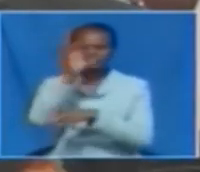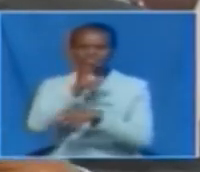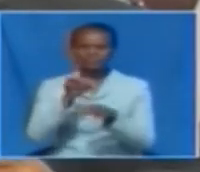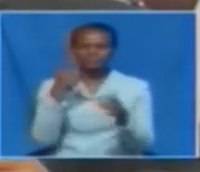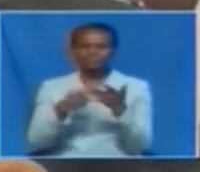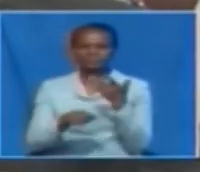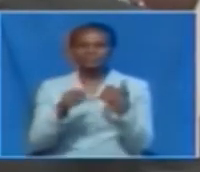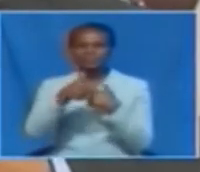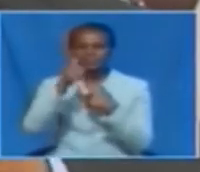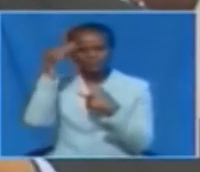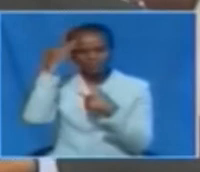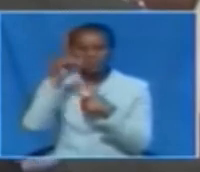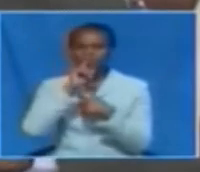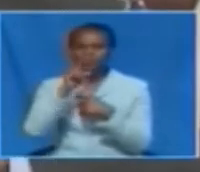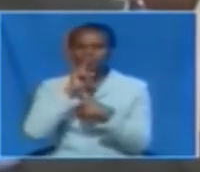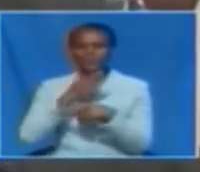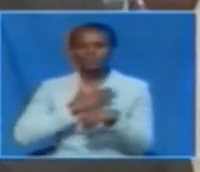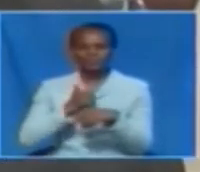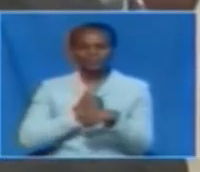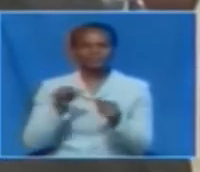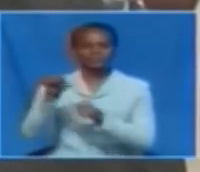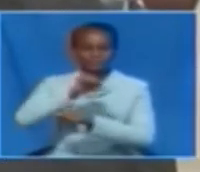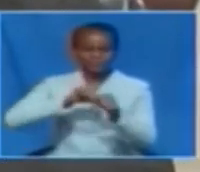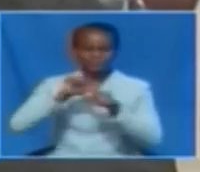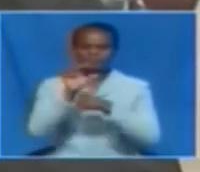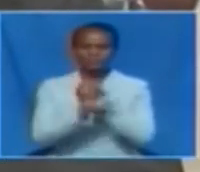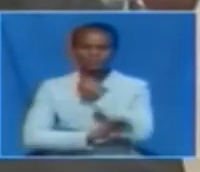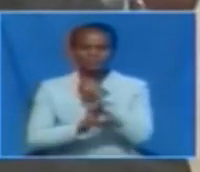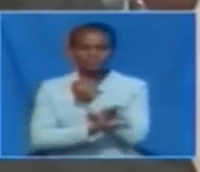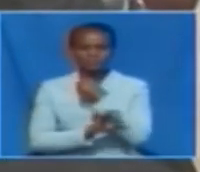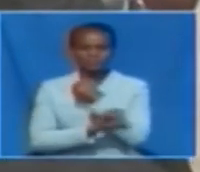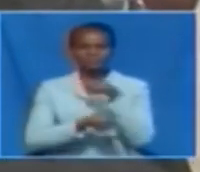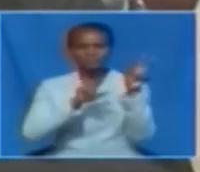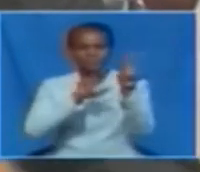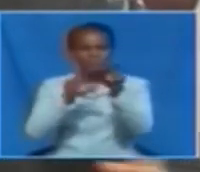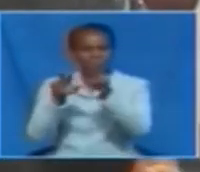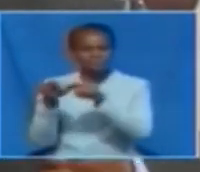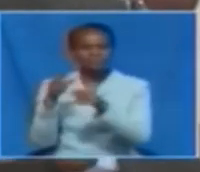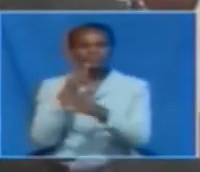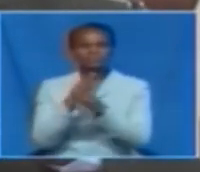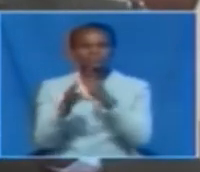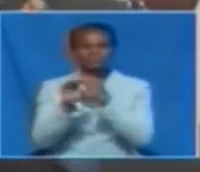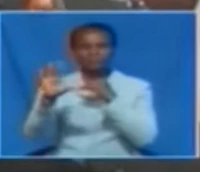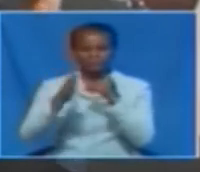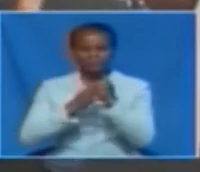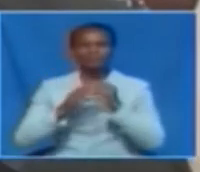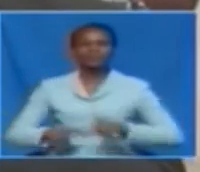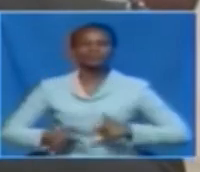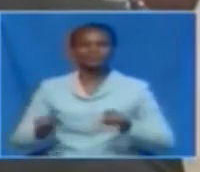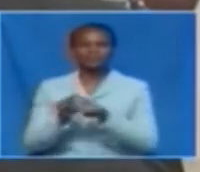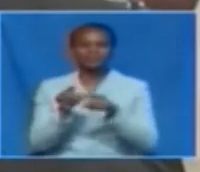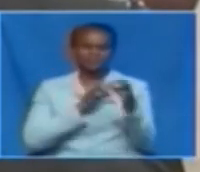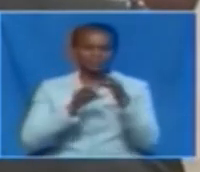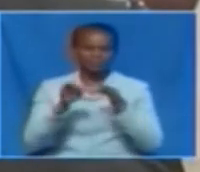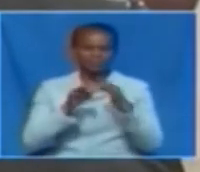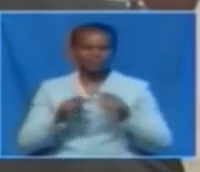that they realize that with me and us going around the country as we've been going, inspecting the structures, bringing them back to life, explaining to them